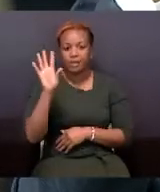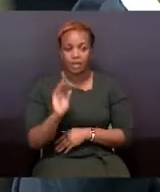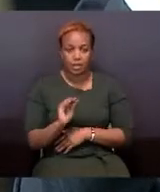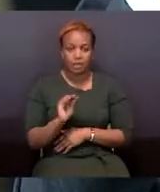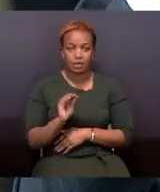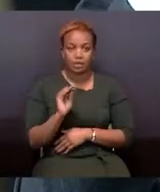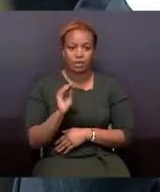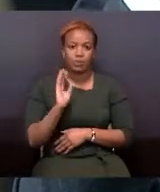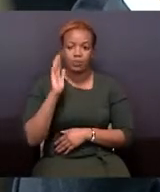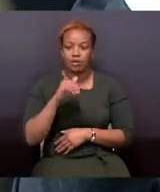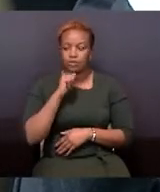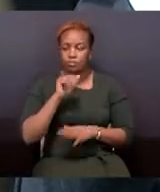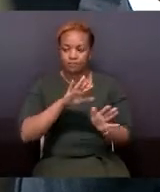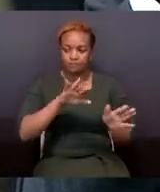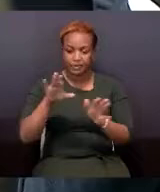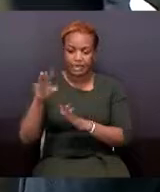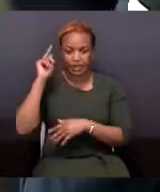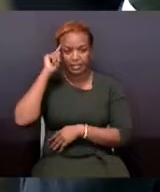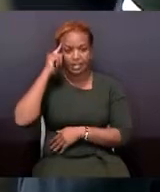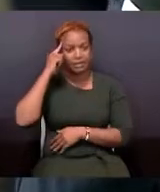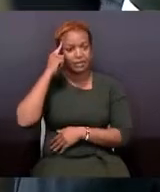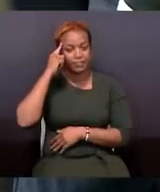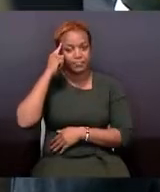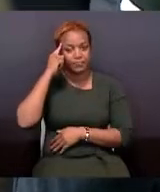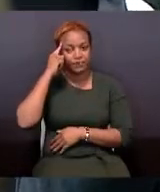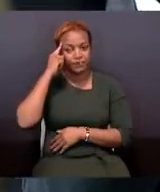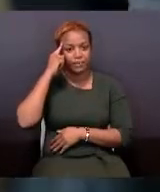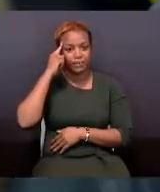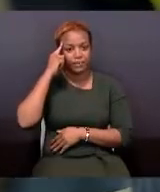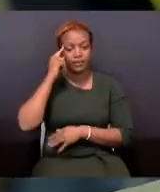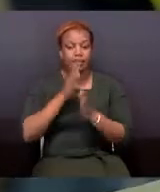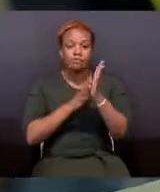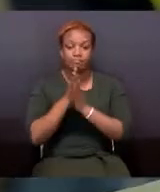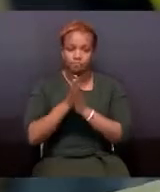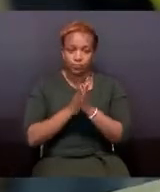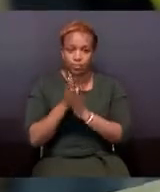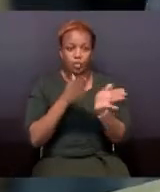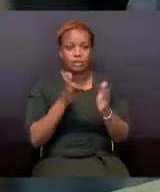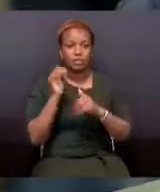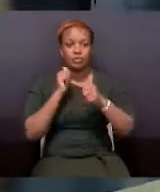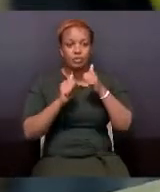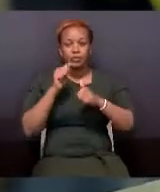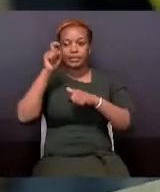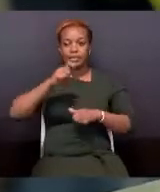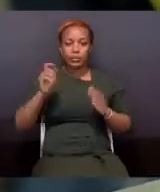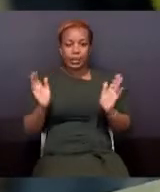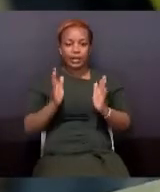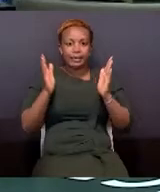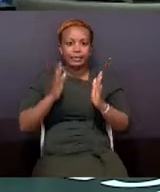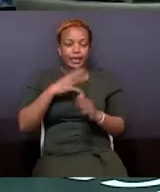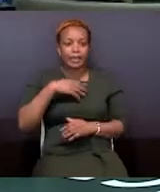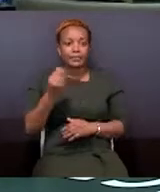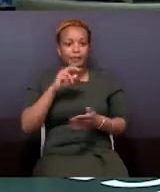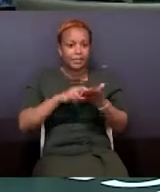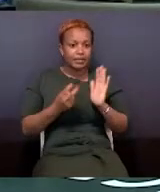left behind. And I think we are seeing a momentum which we should encourage and therefore